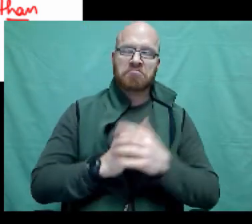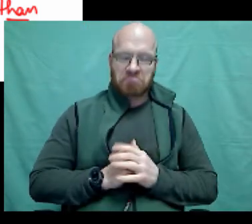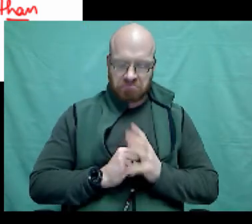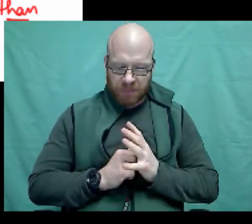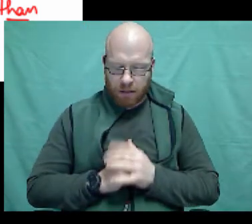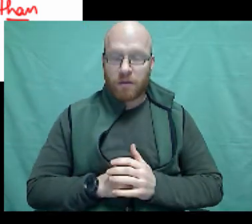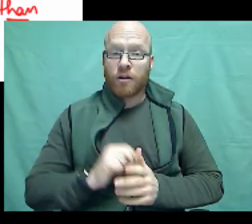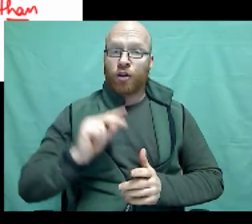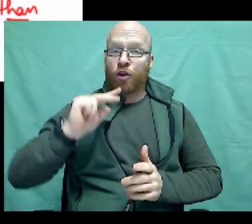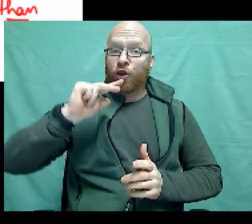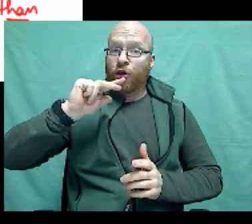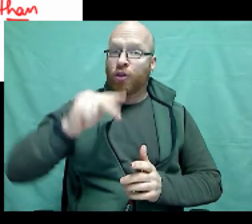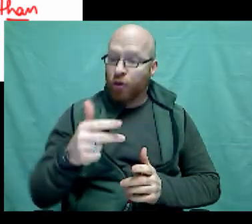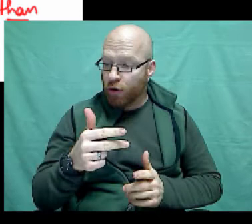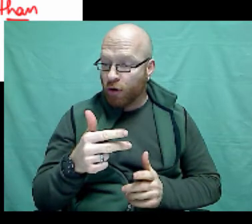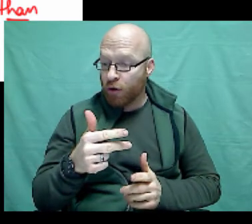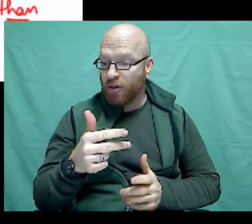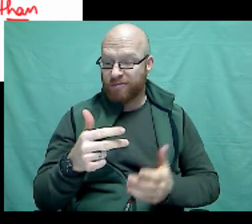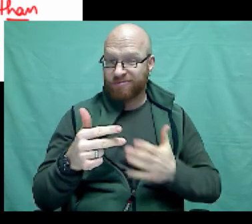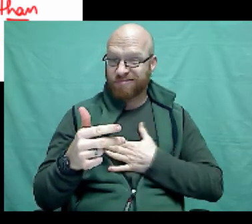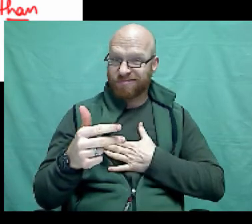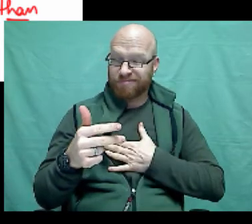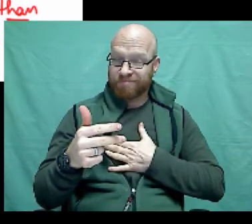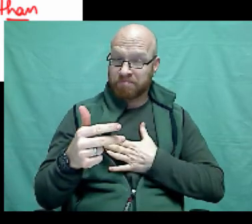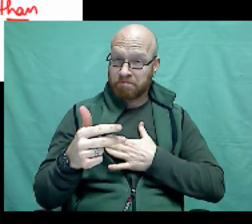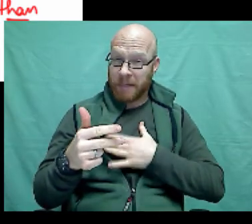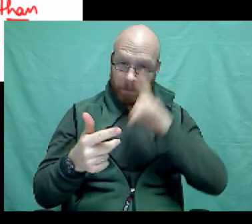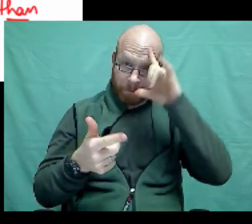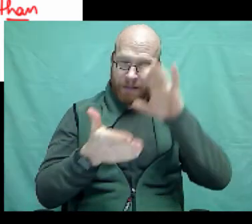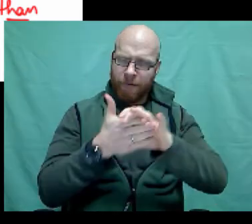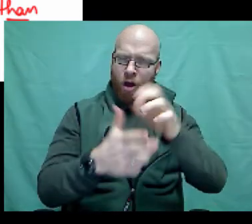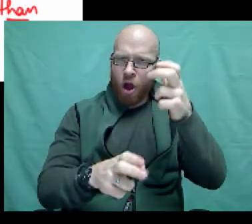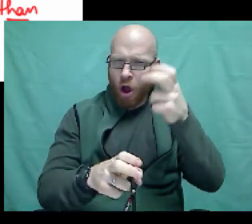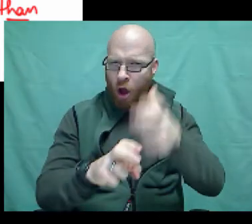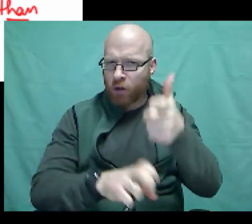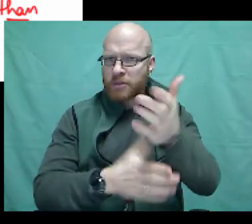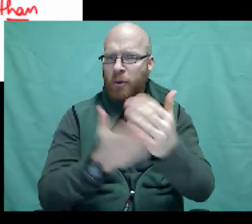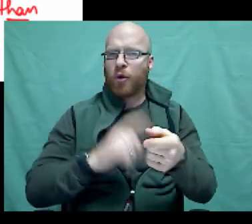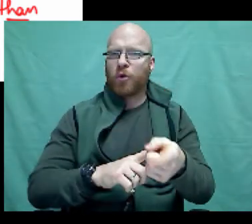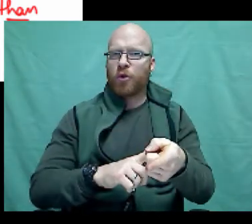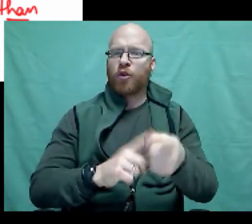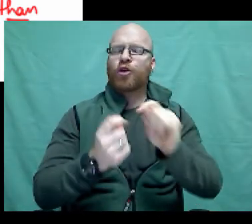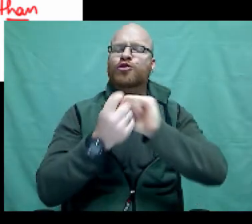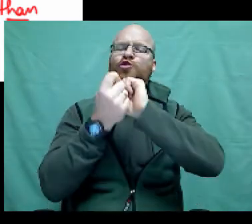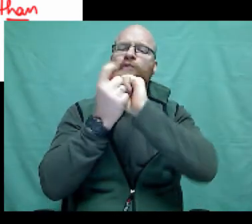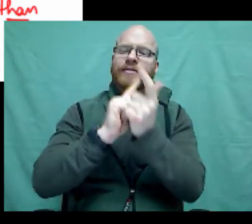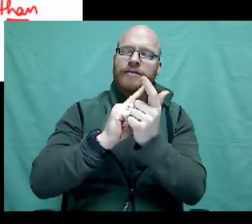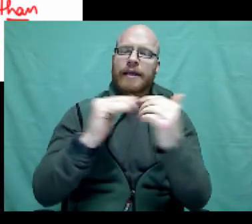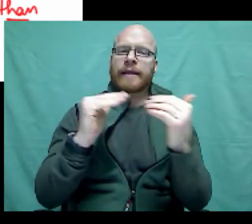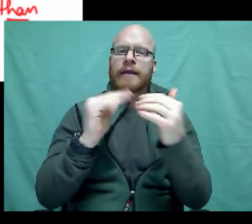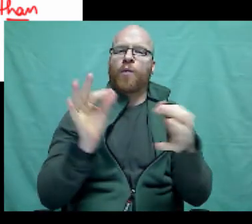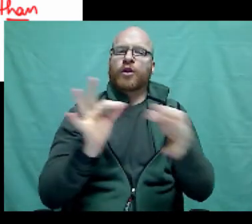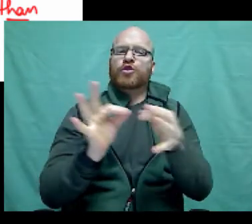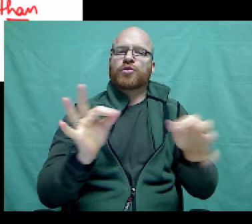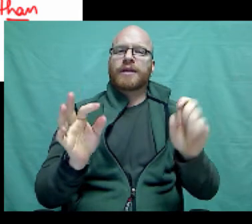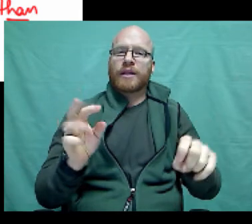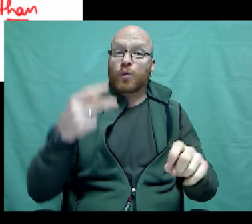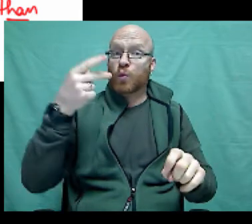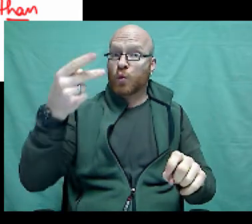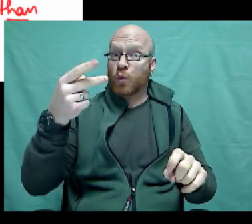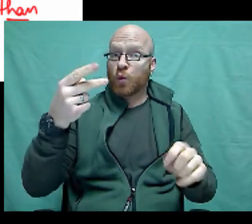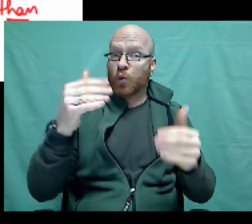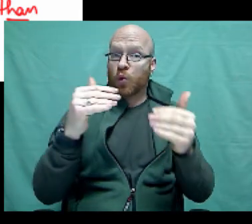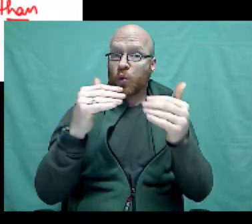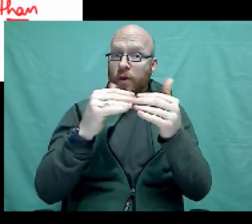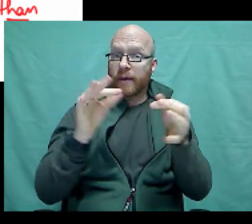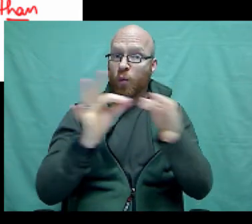Now the third step, in my opinion, I believe is the hardest part of this whole process. We need to translate what we know, what we see in our